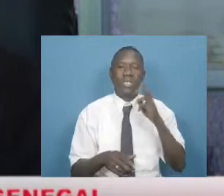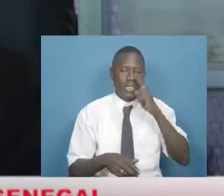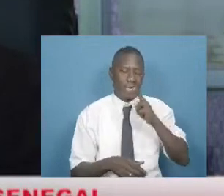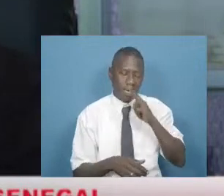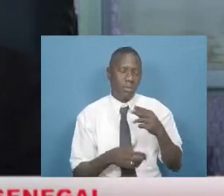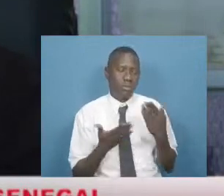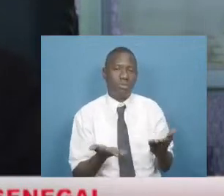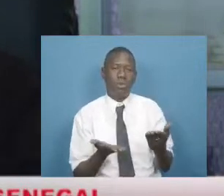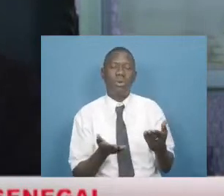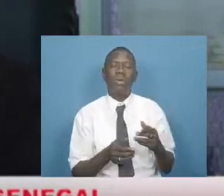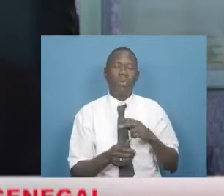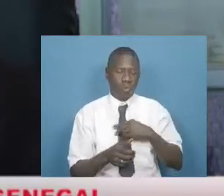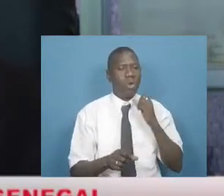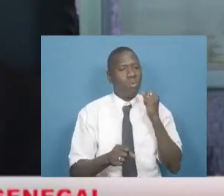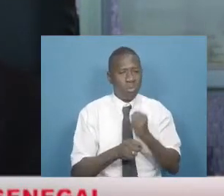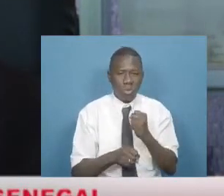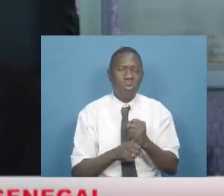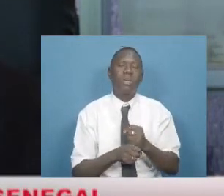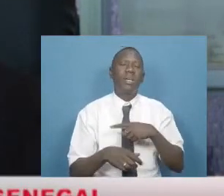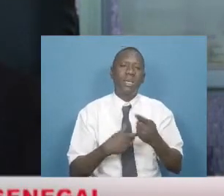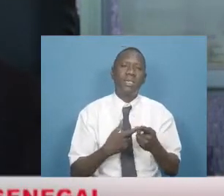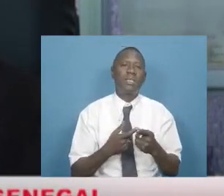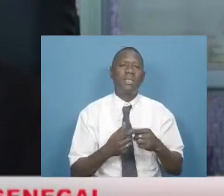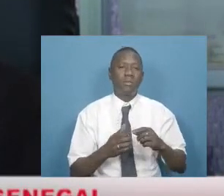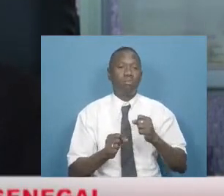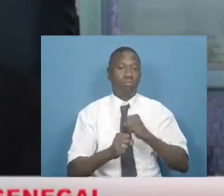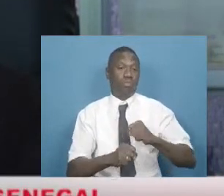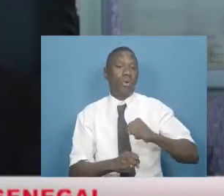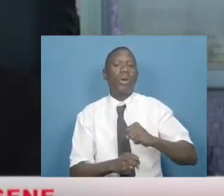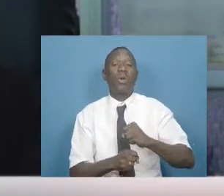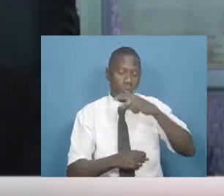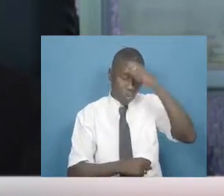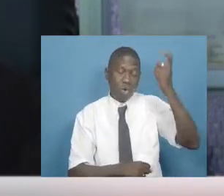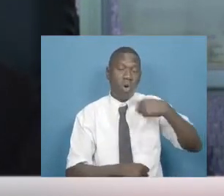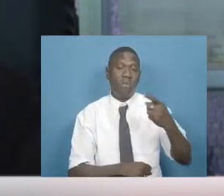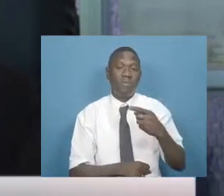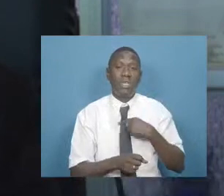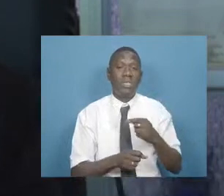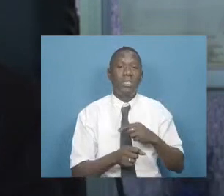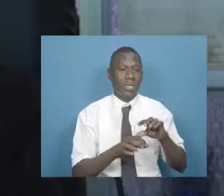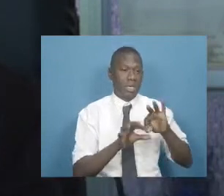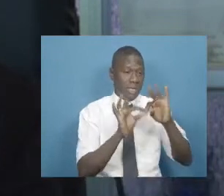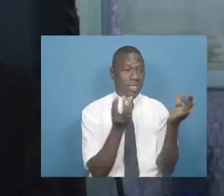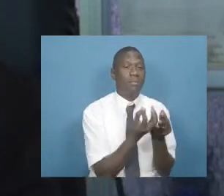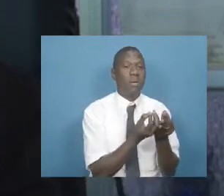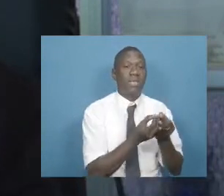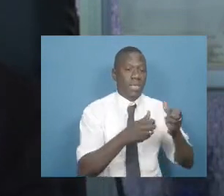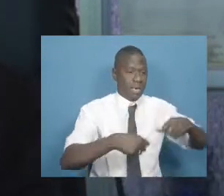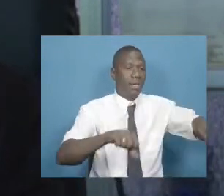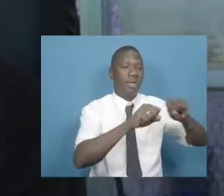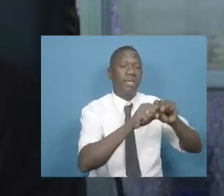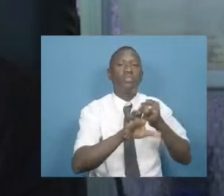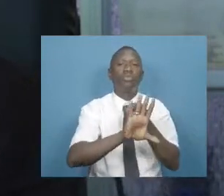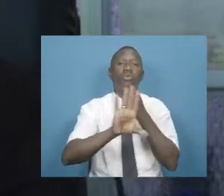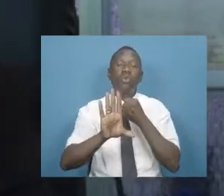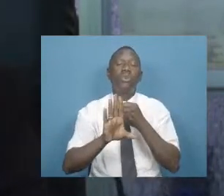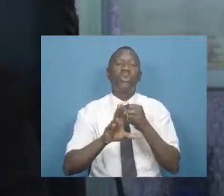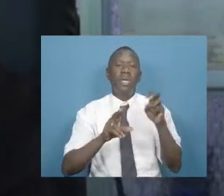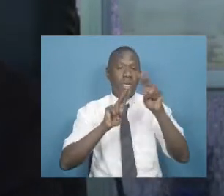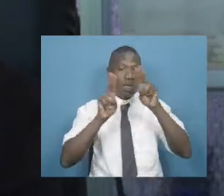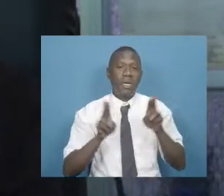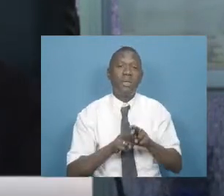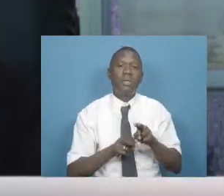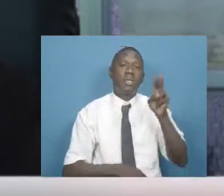trying to, we will definitely, certainly strengthen the work of these thematic areas, and that supports the National Health